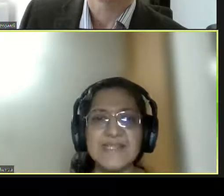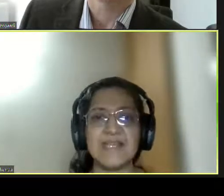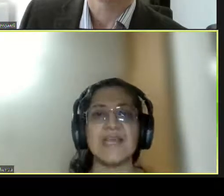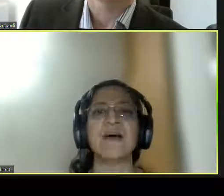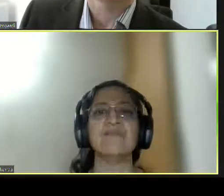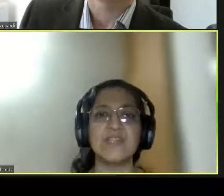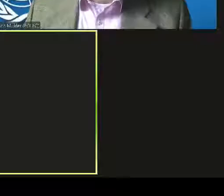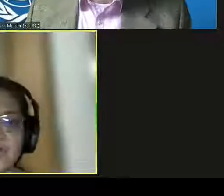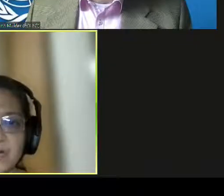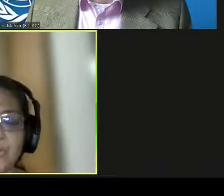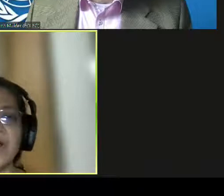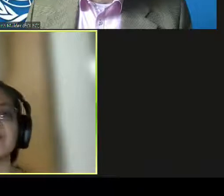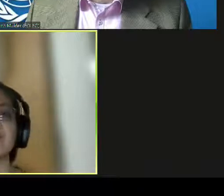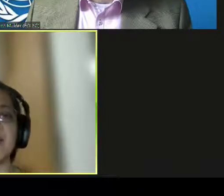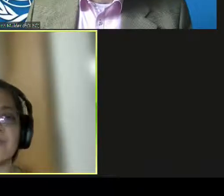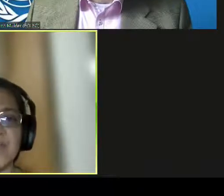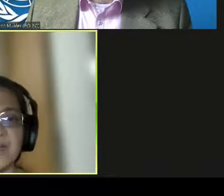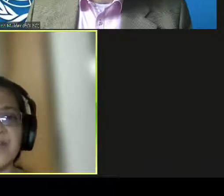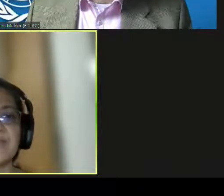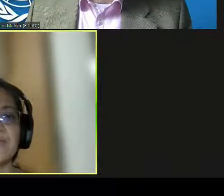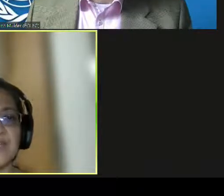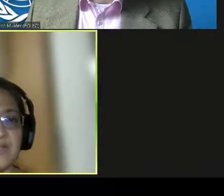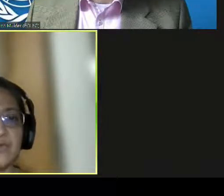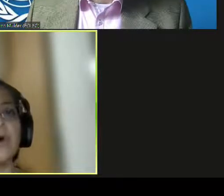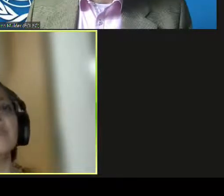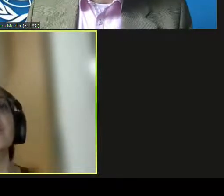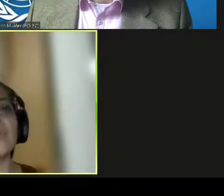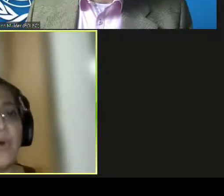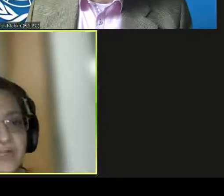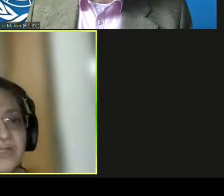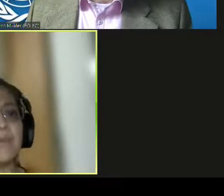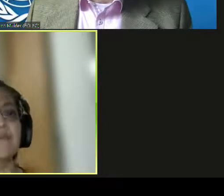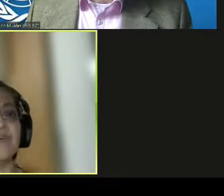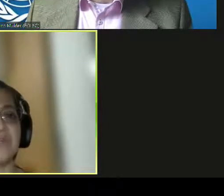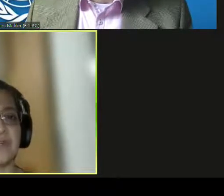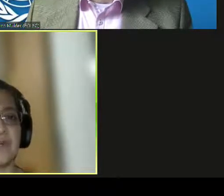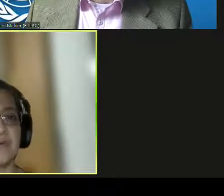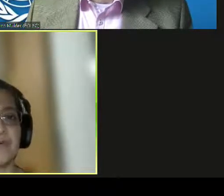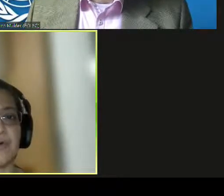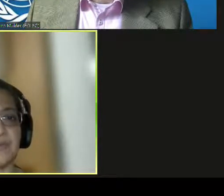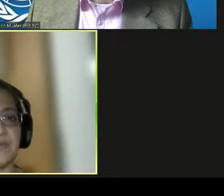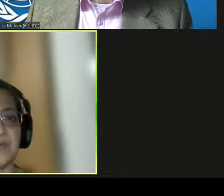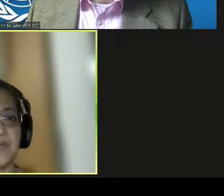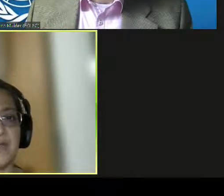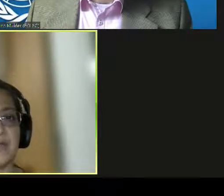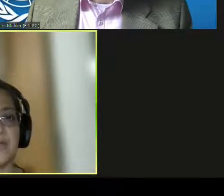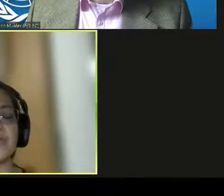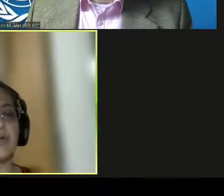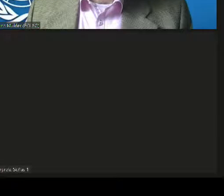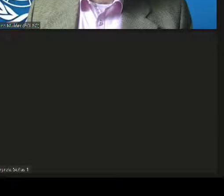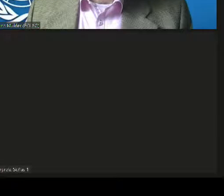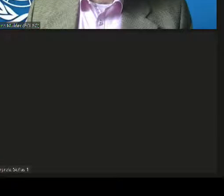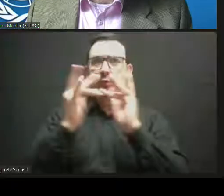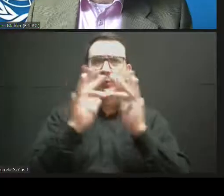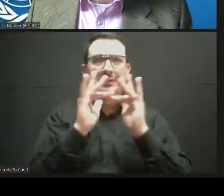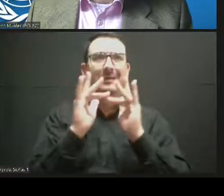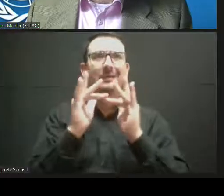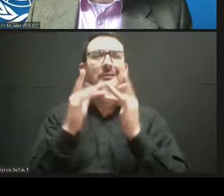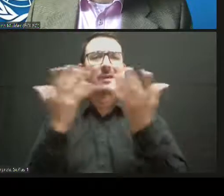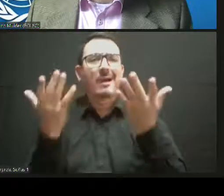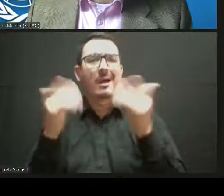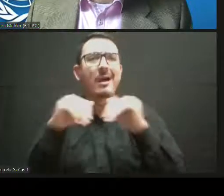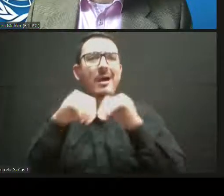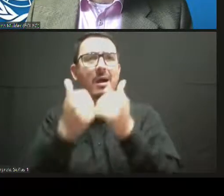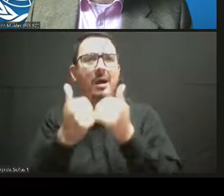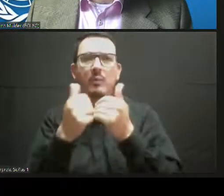capacity, they have the digital awareness, they have the connectivity and so on to also benefit from this. So it's not about cross-border e-commerce.